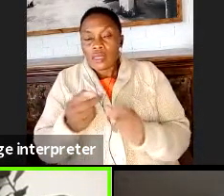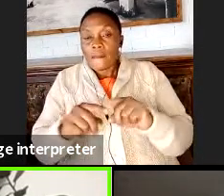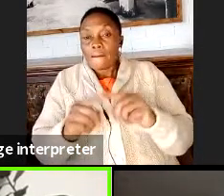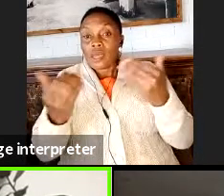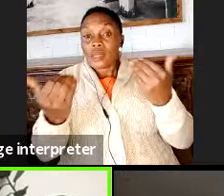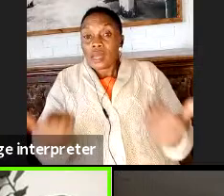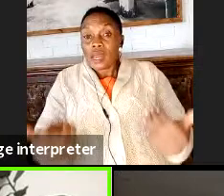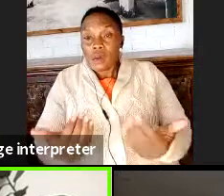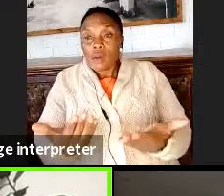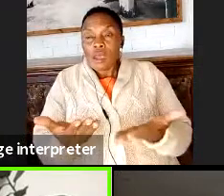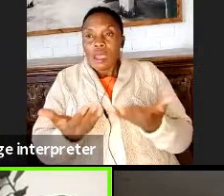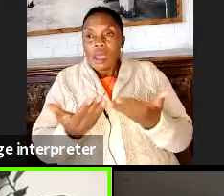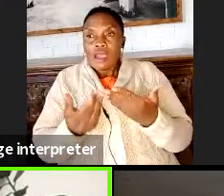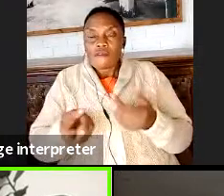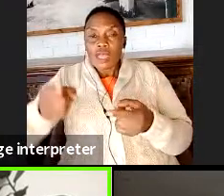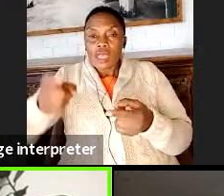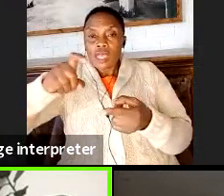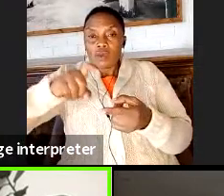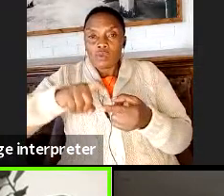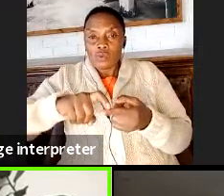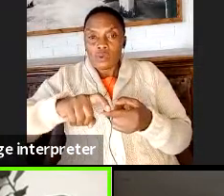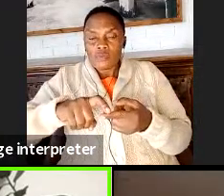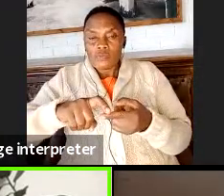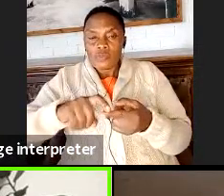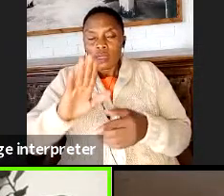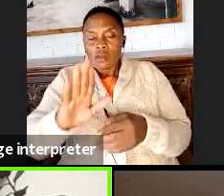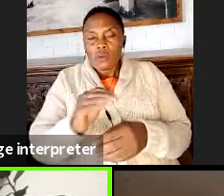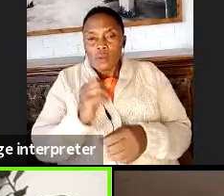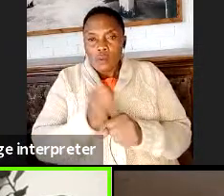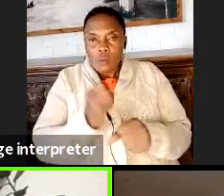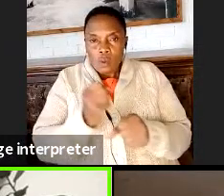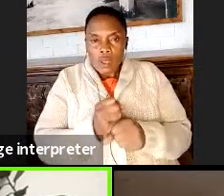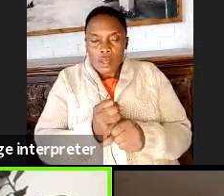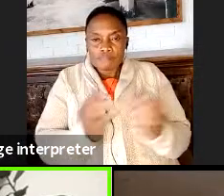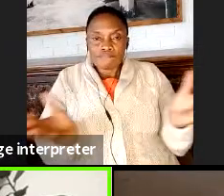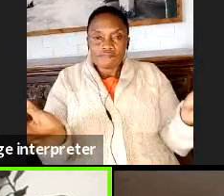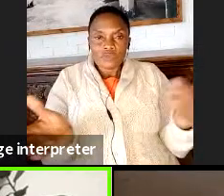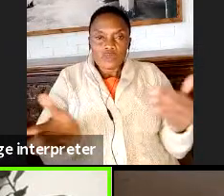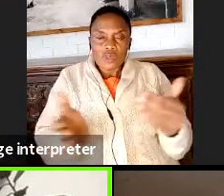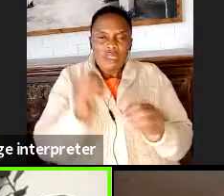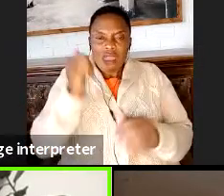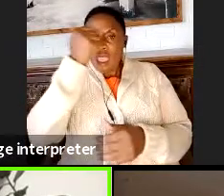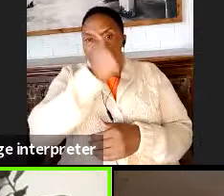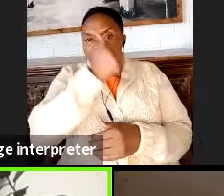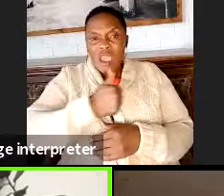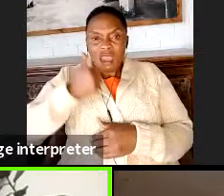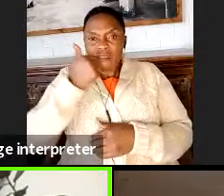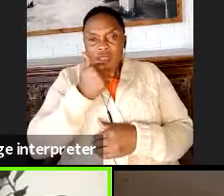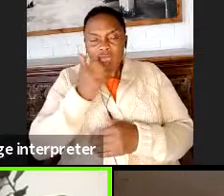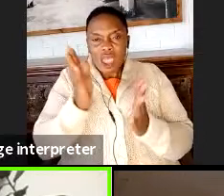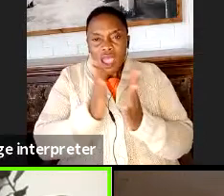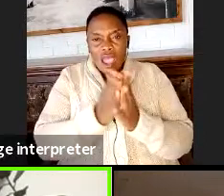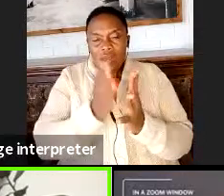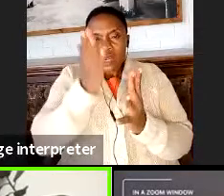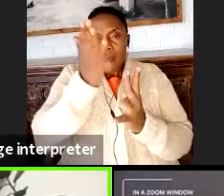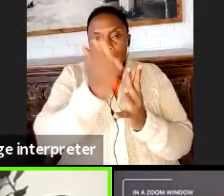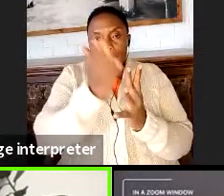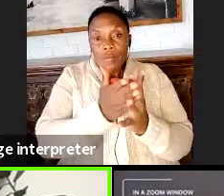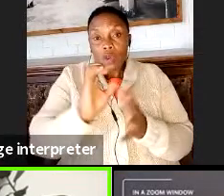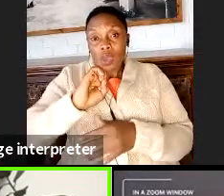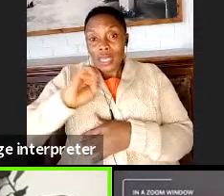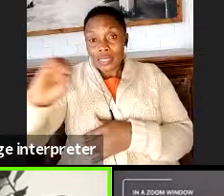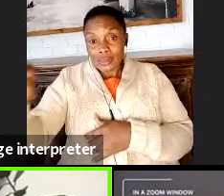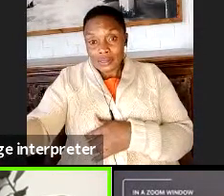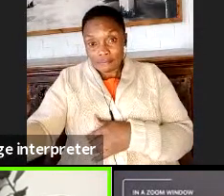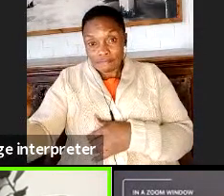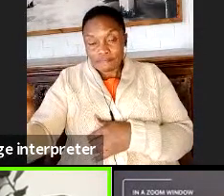has increased its scope of work to cover Africa and the Middle East. And